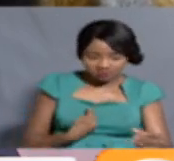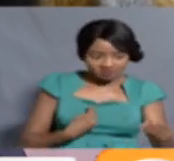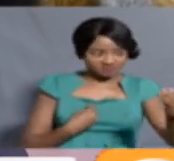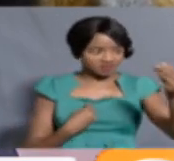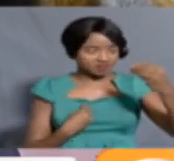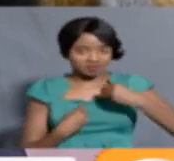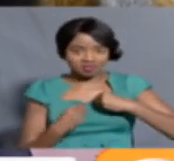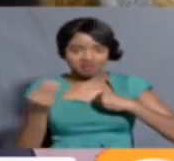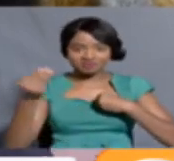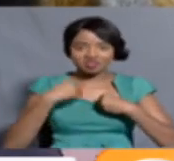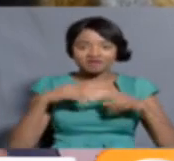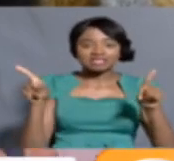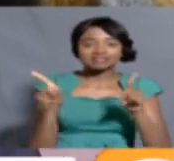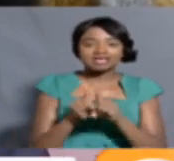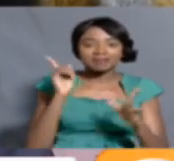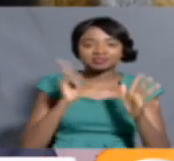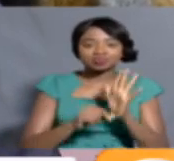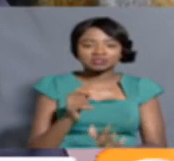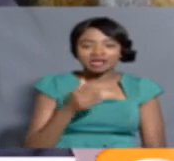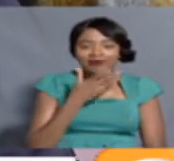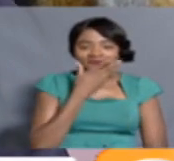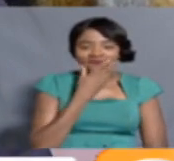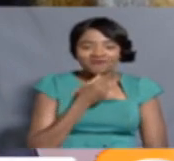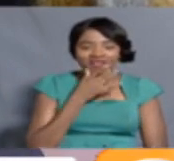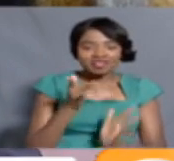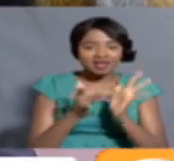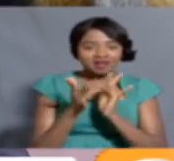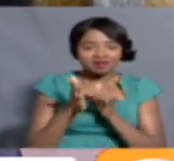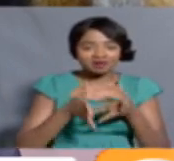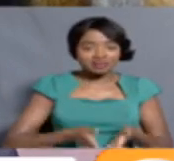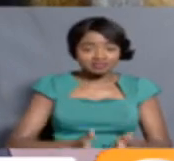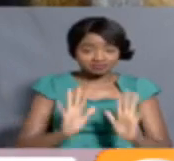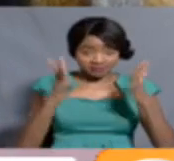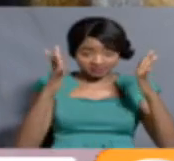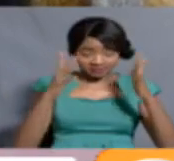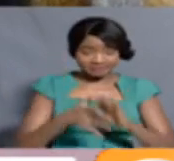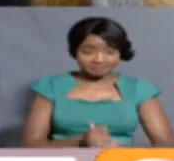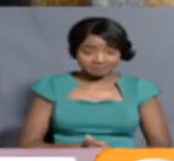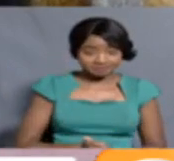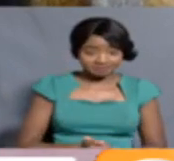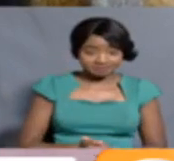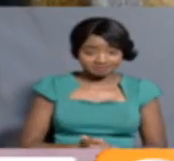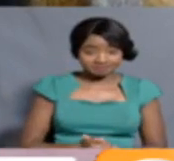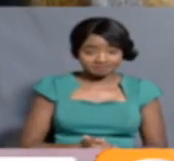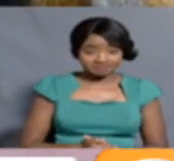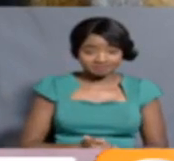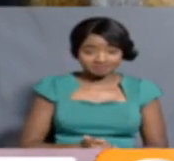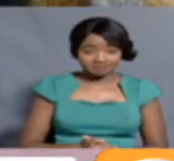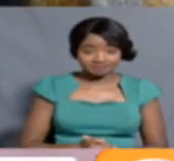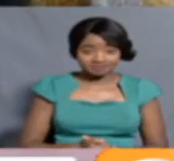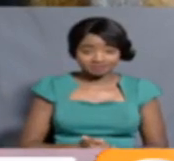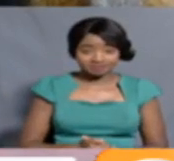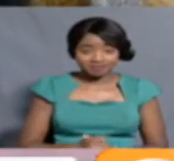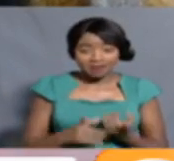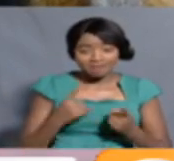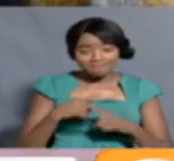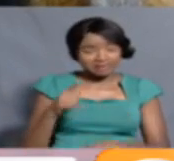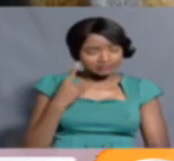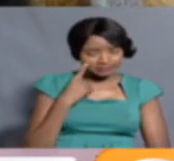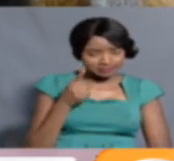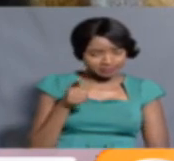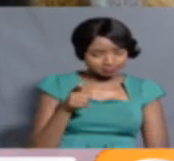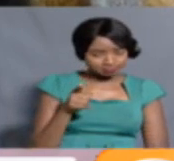a bag of yellow maize, and give it to people. But I think the current generation of leaders,